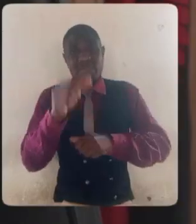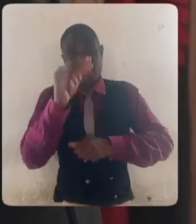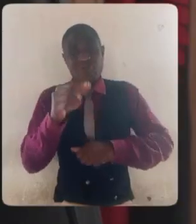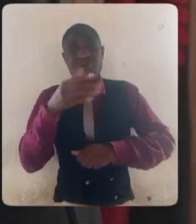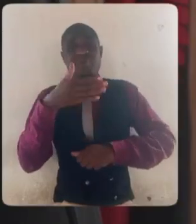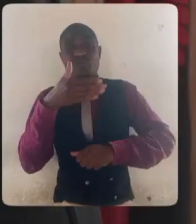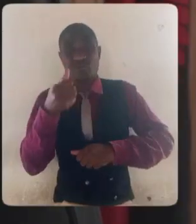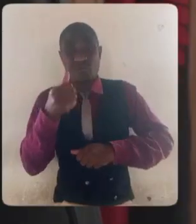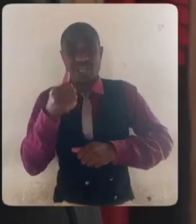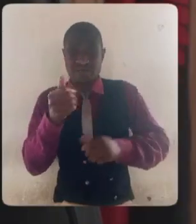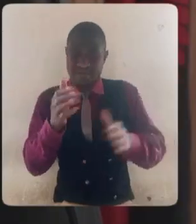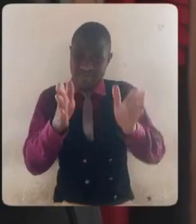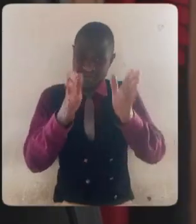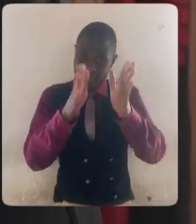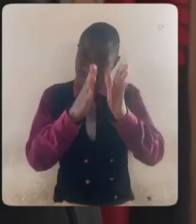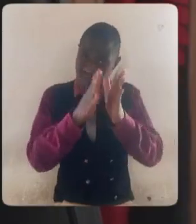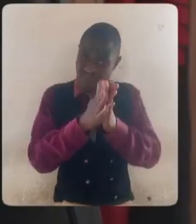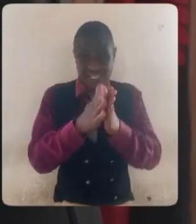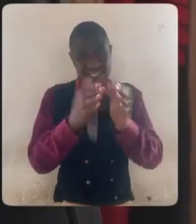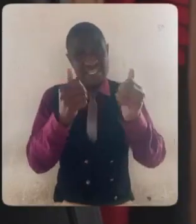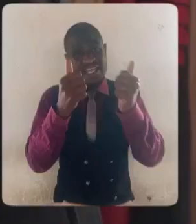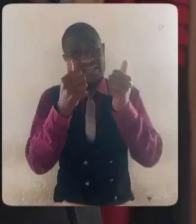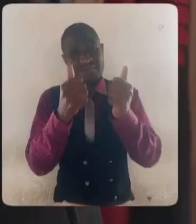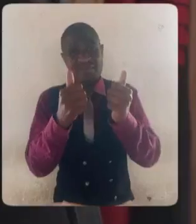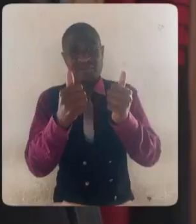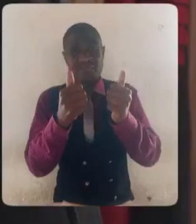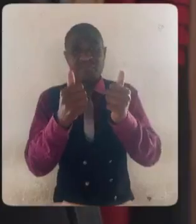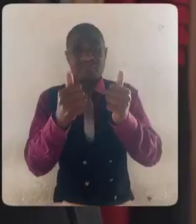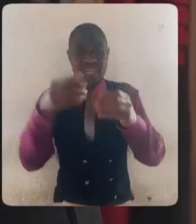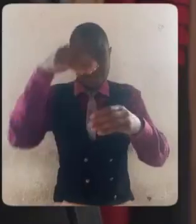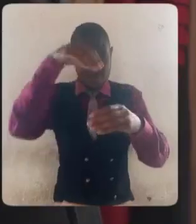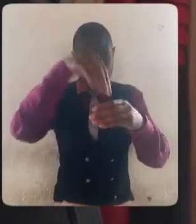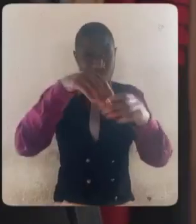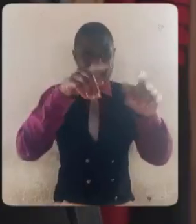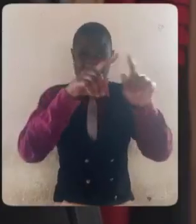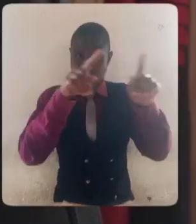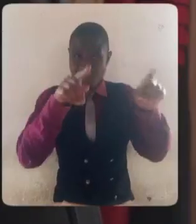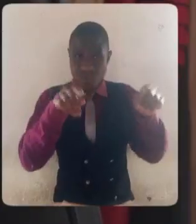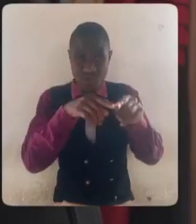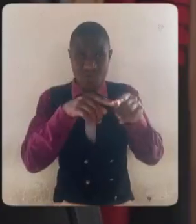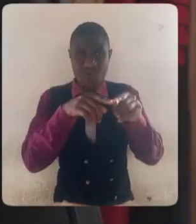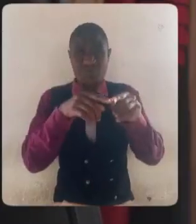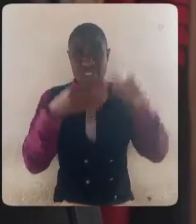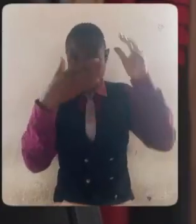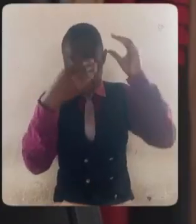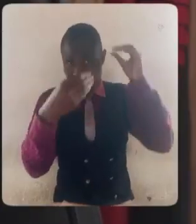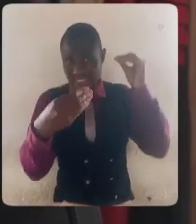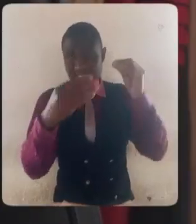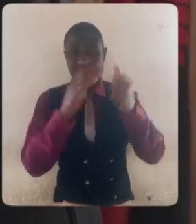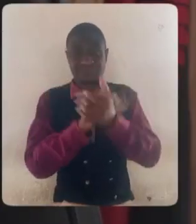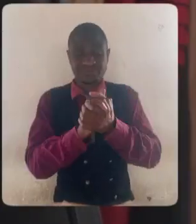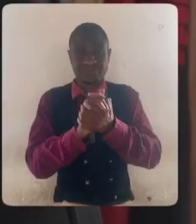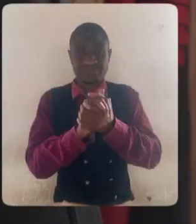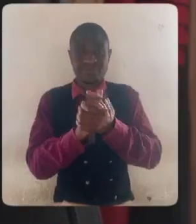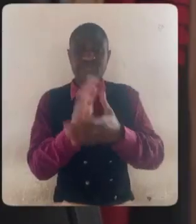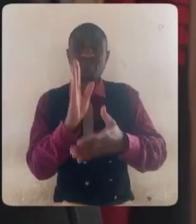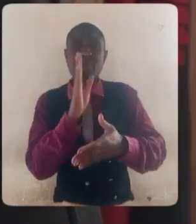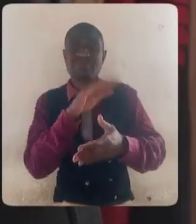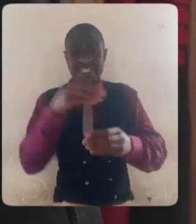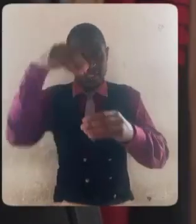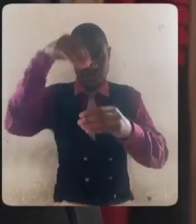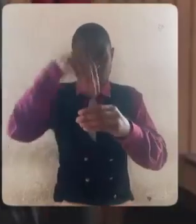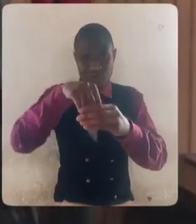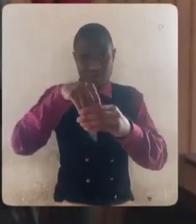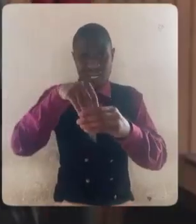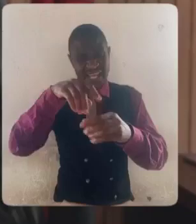wisdom and to encourage all eligible voters under your jurisdiction to exercise their right to vote